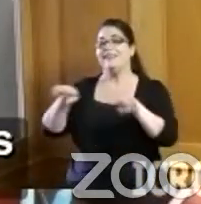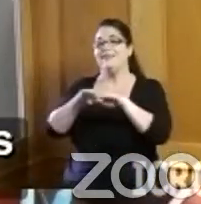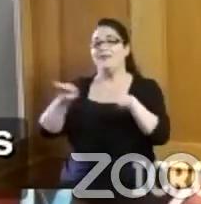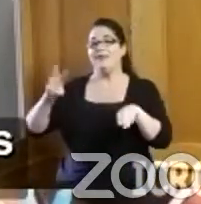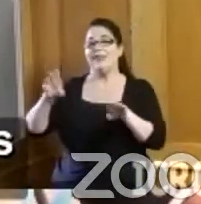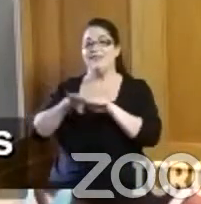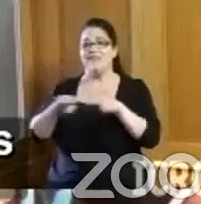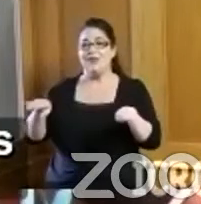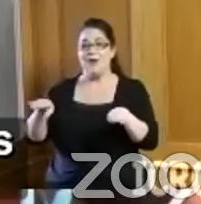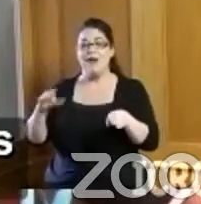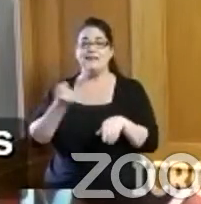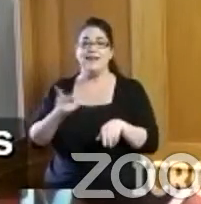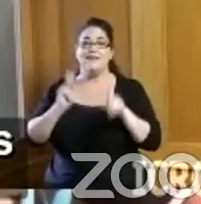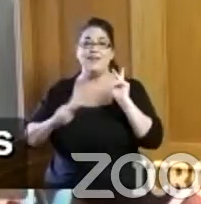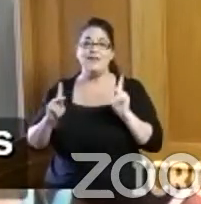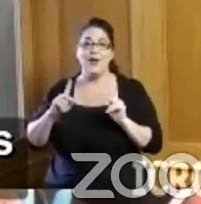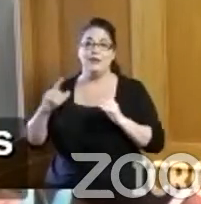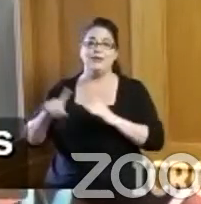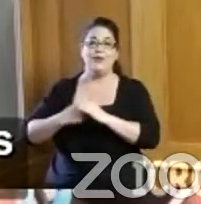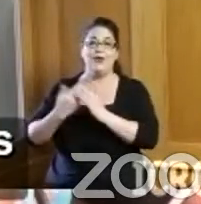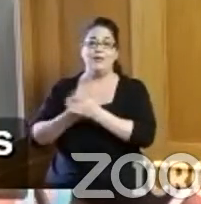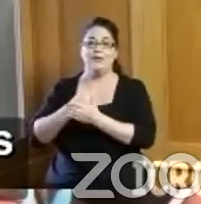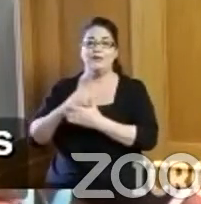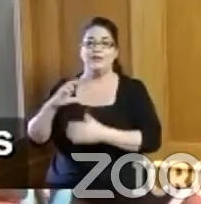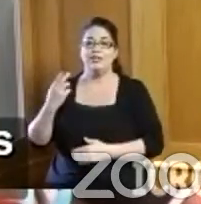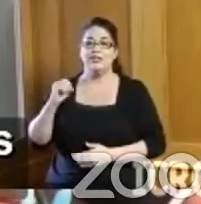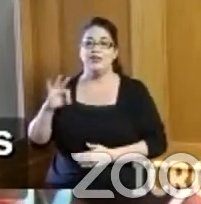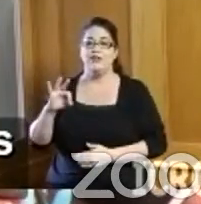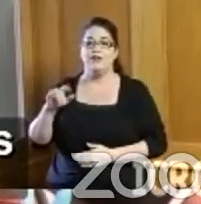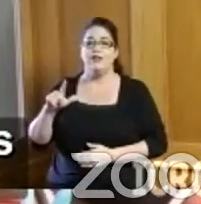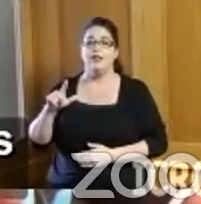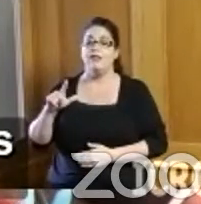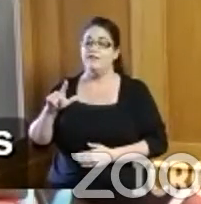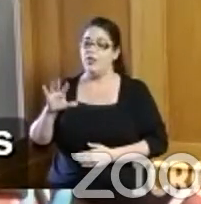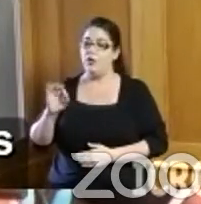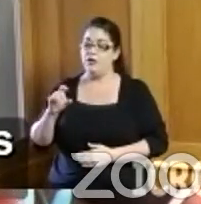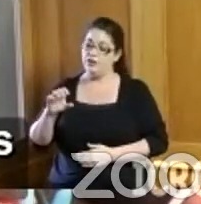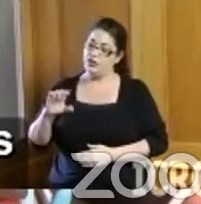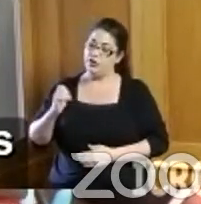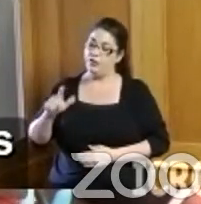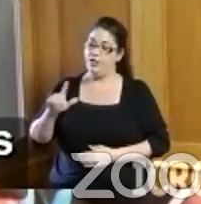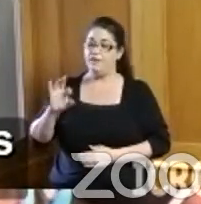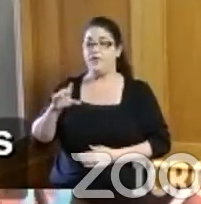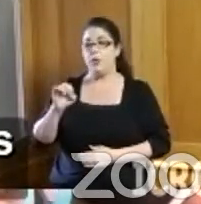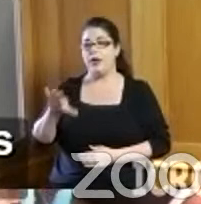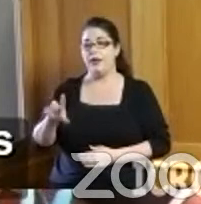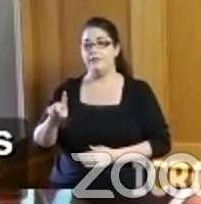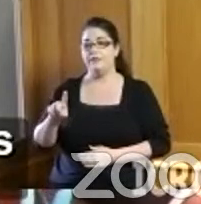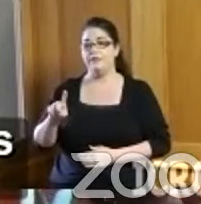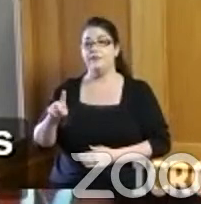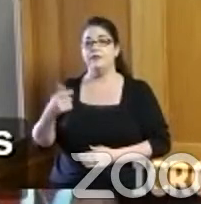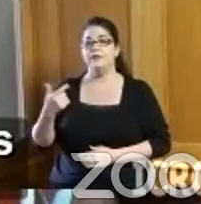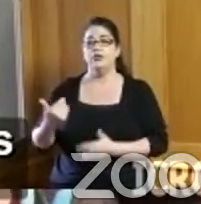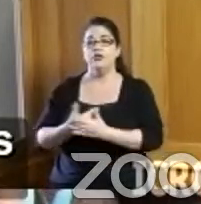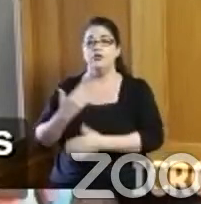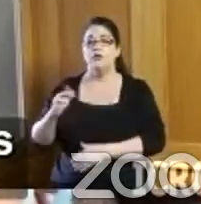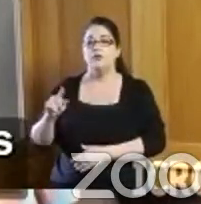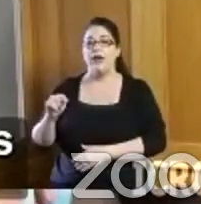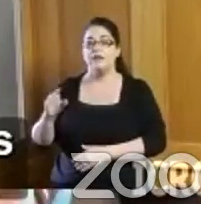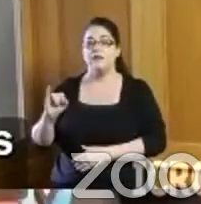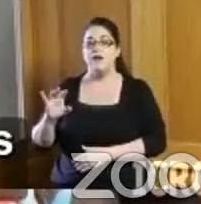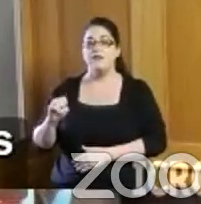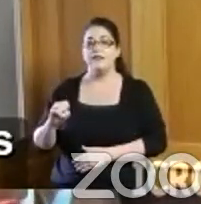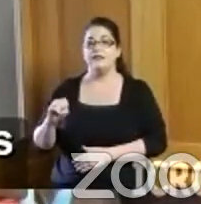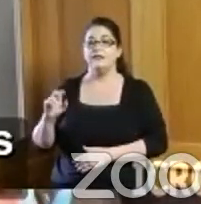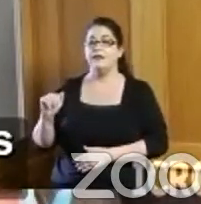we have several folks starting. Cheryl Floyd, who is managing our new grants office. We have Amina Addington, who's